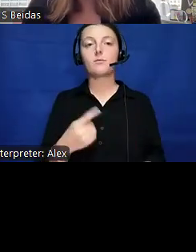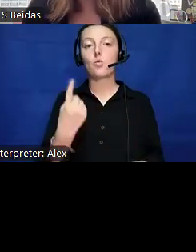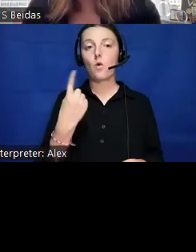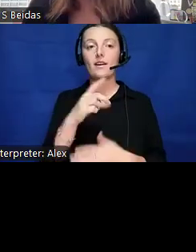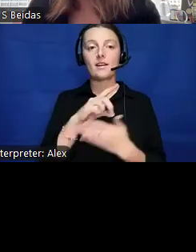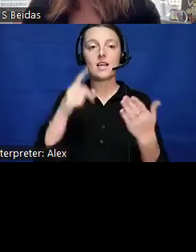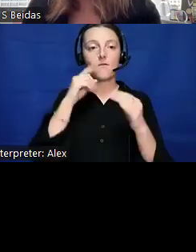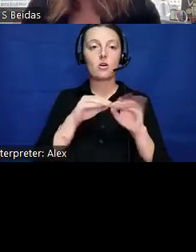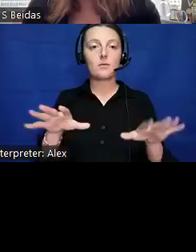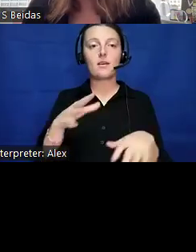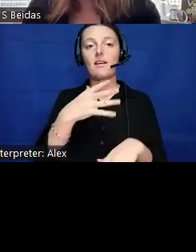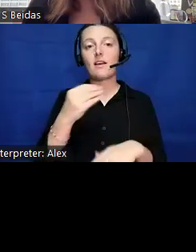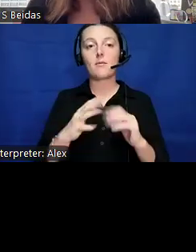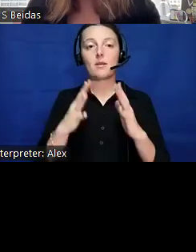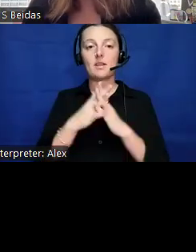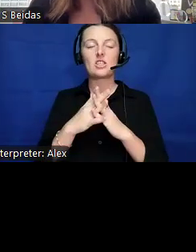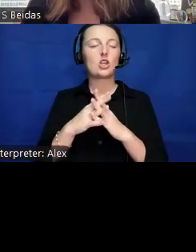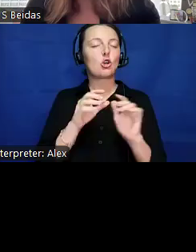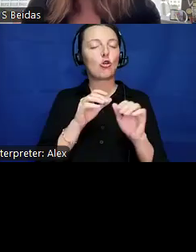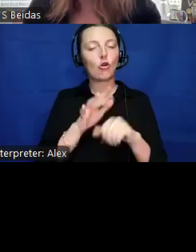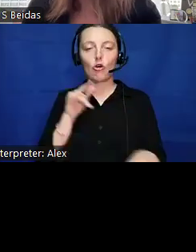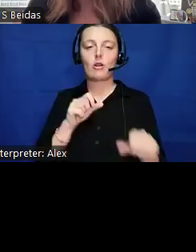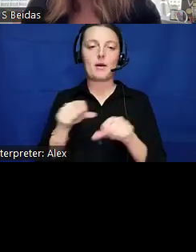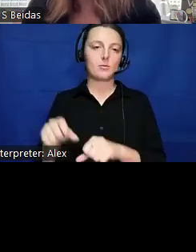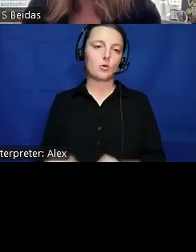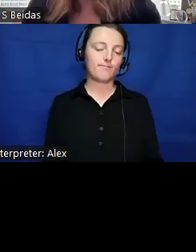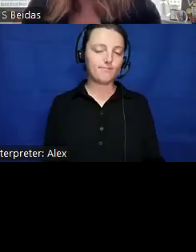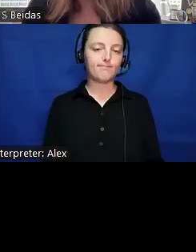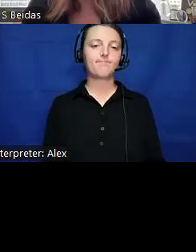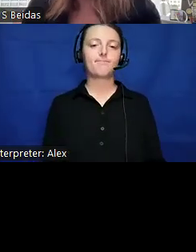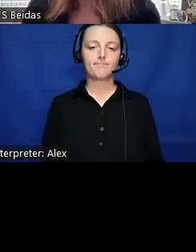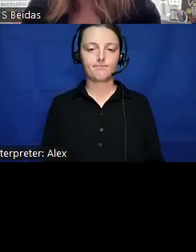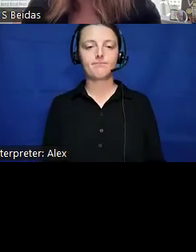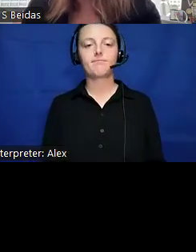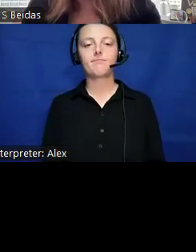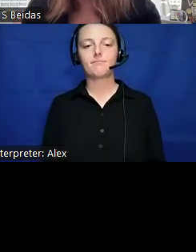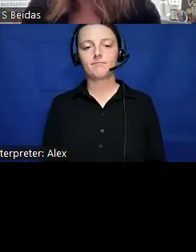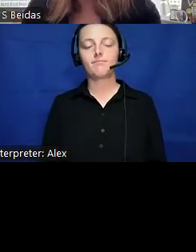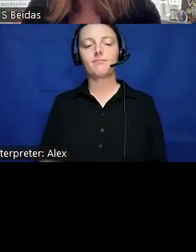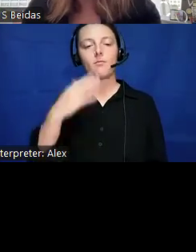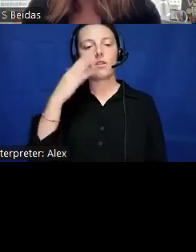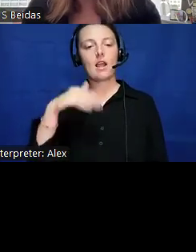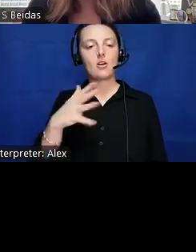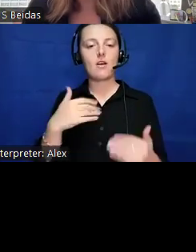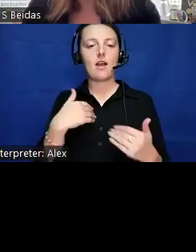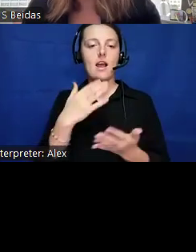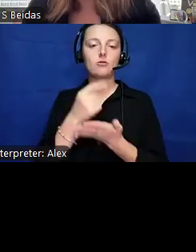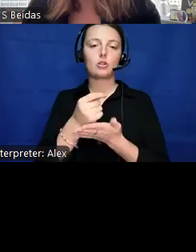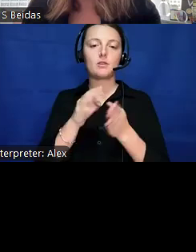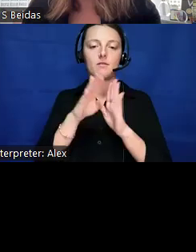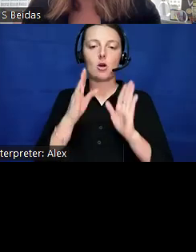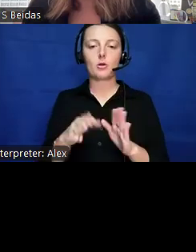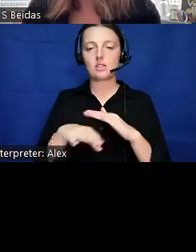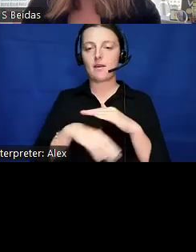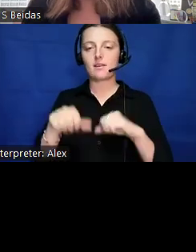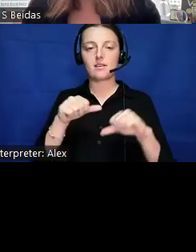for dissemination and implementation as early as possible. I know that there's some treatment developers, basic scientists perhaps in the audience, and